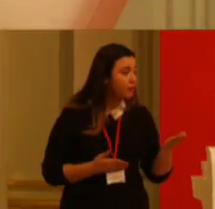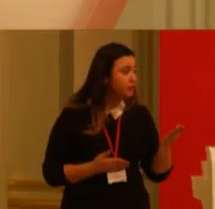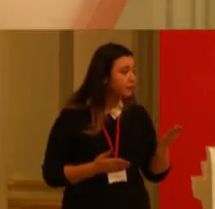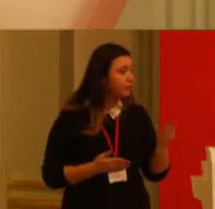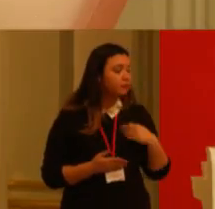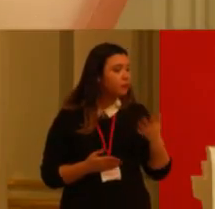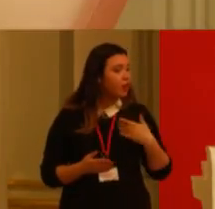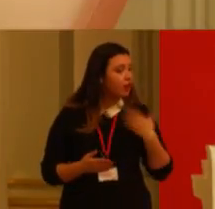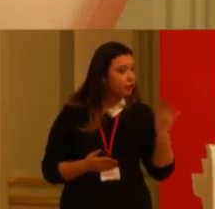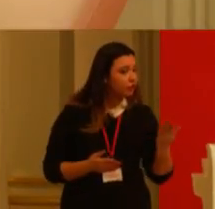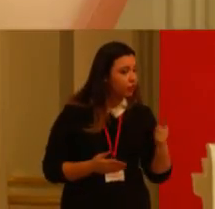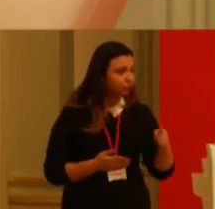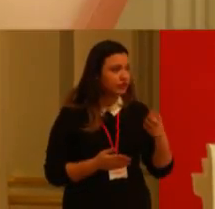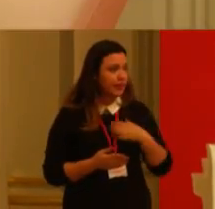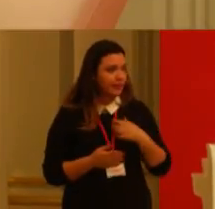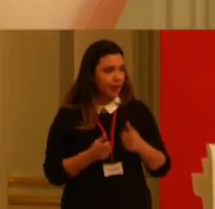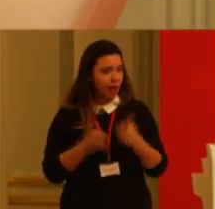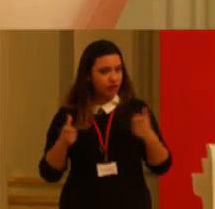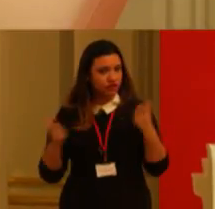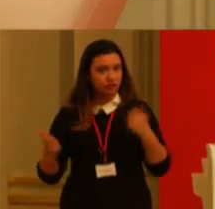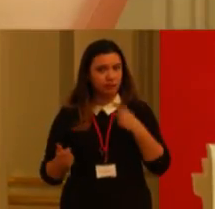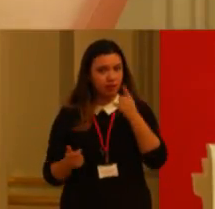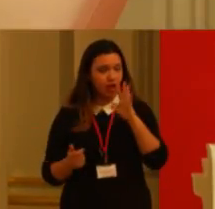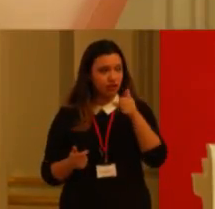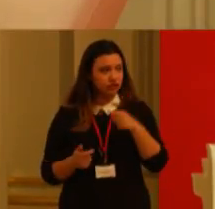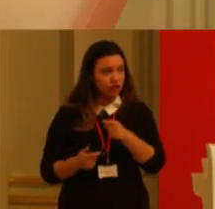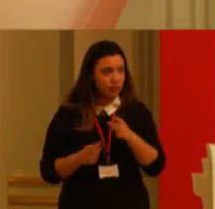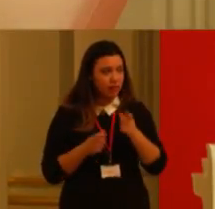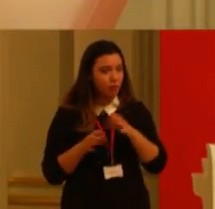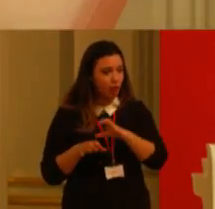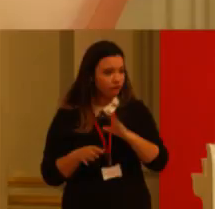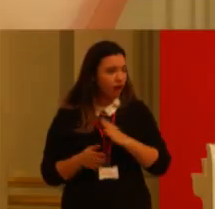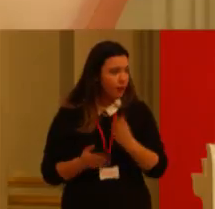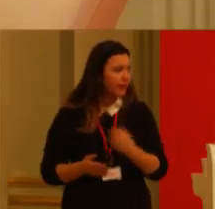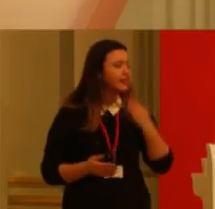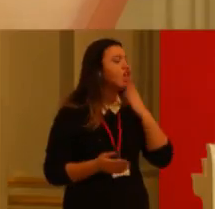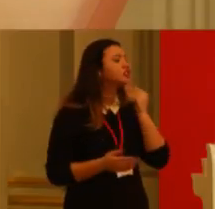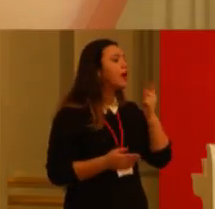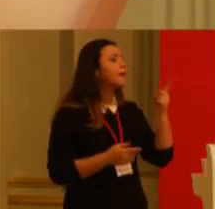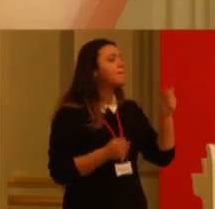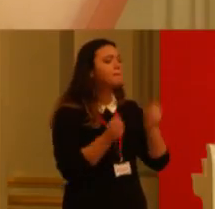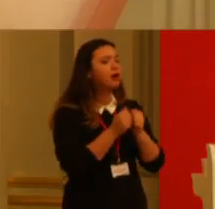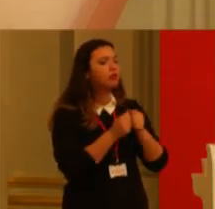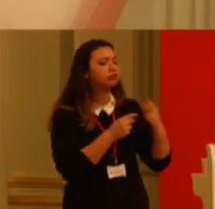and they also are in an effort to realize themselves. So do they have the chance to do so, and